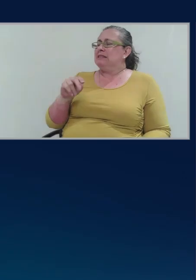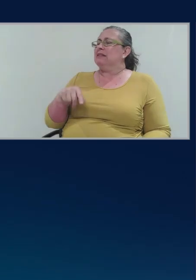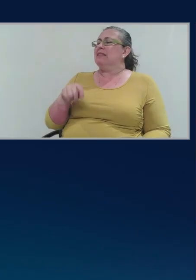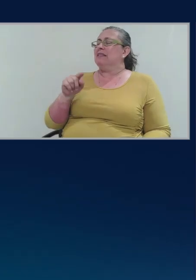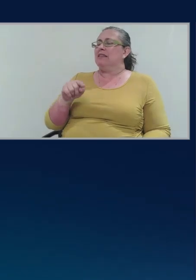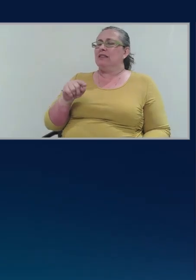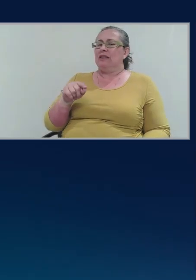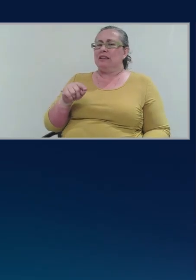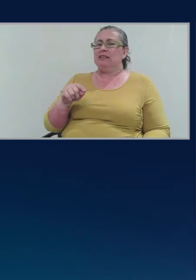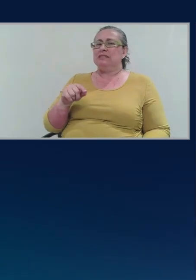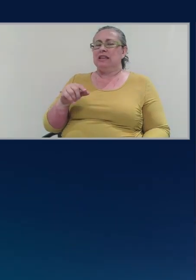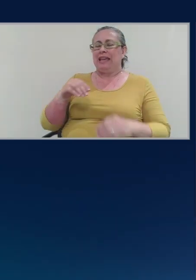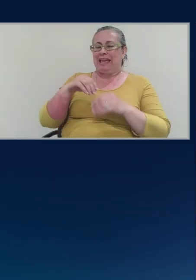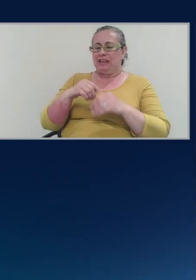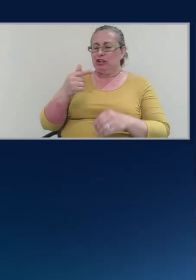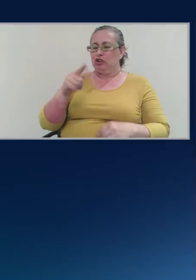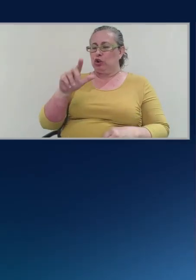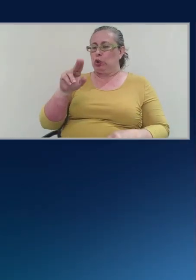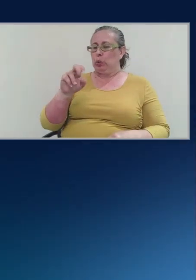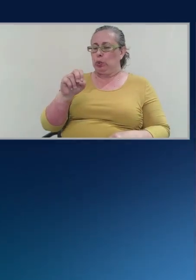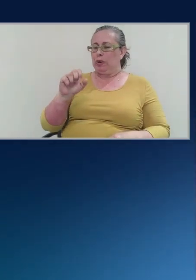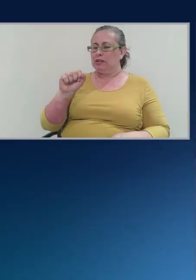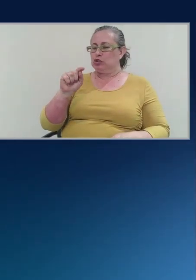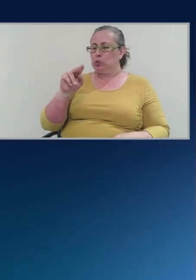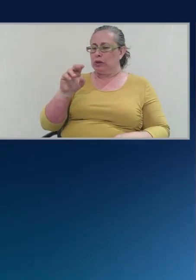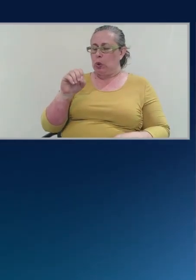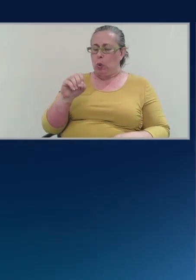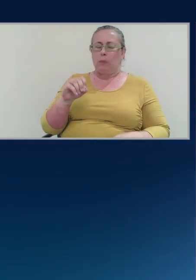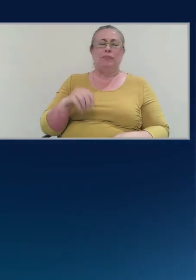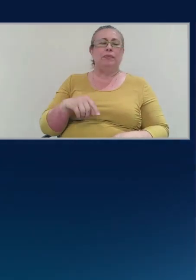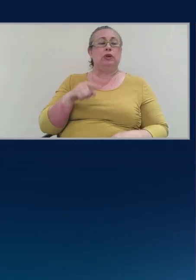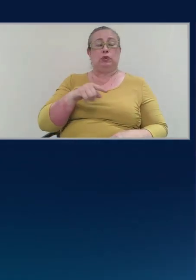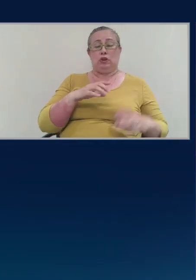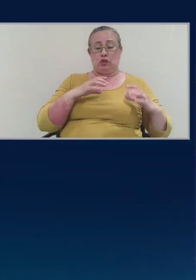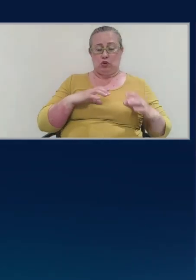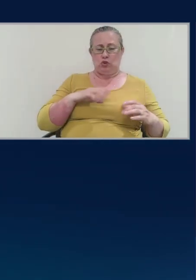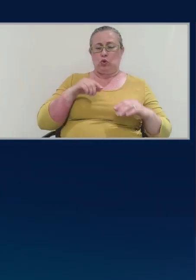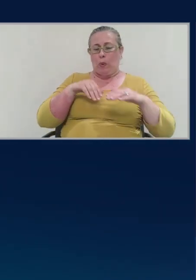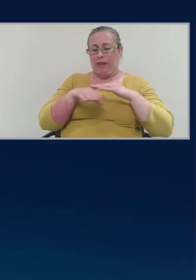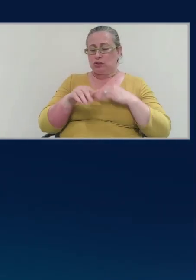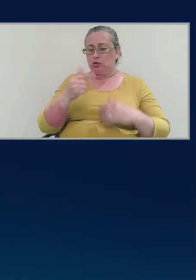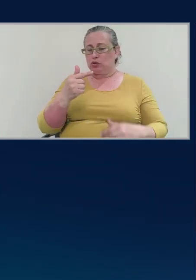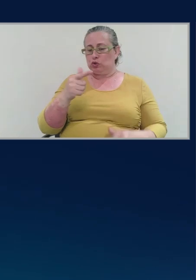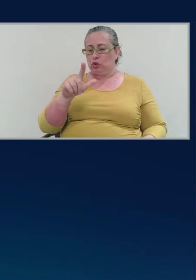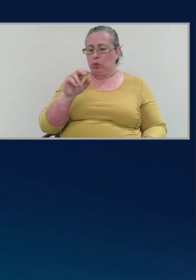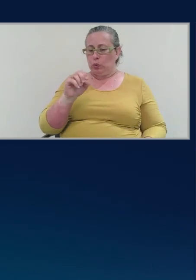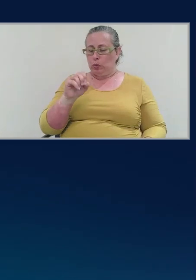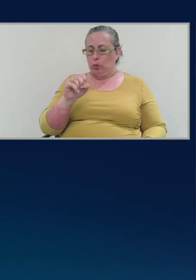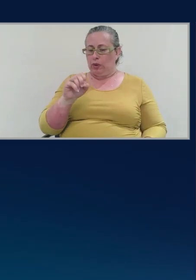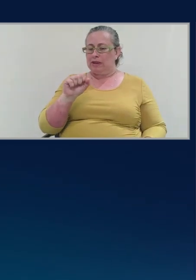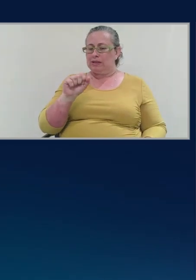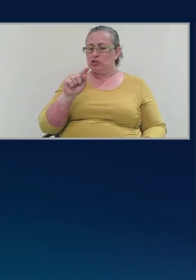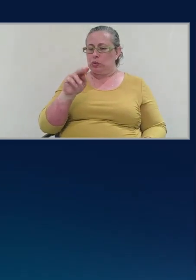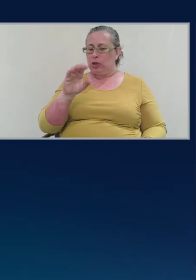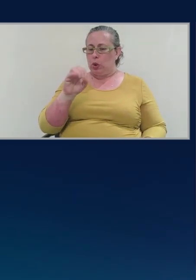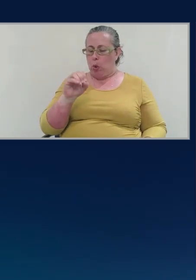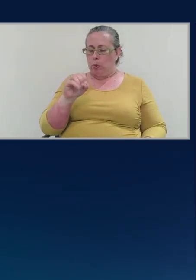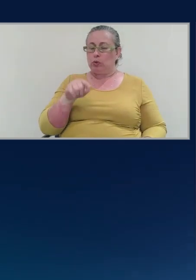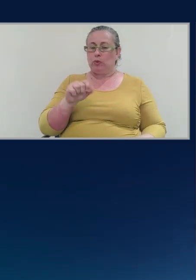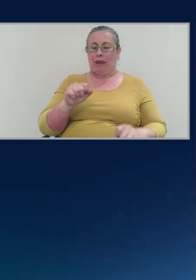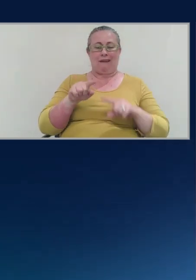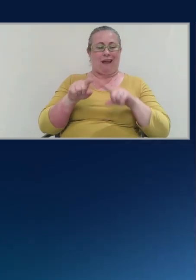Studio. Okay. So as a customer, you first go into Glue Studio, and in Glue Studio, essentially you can ask you